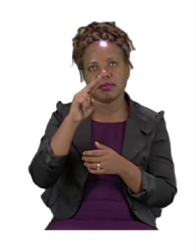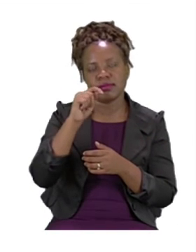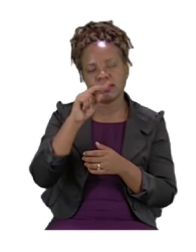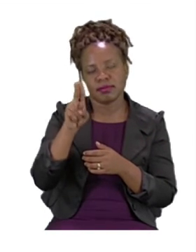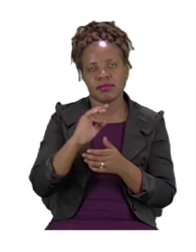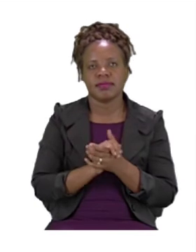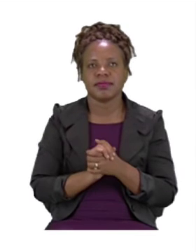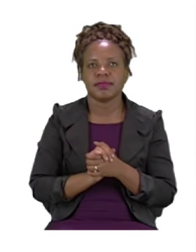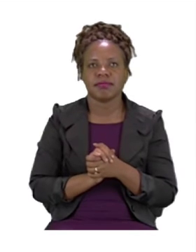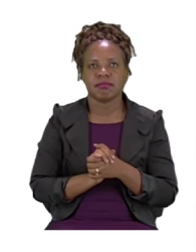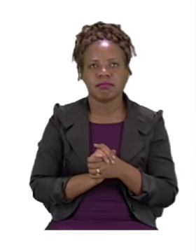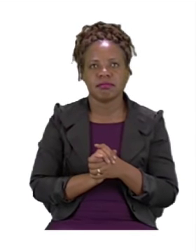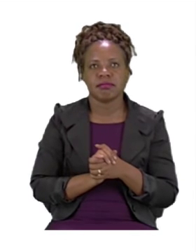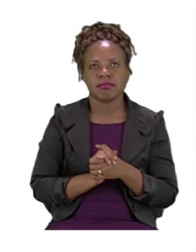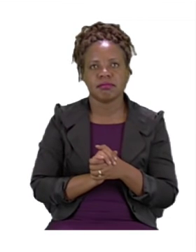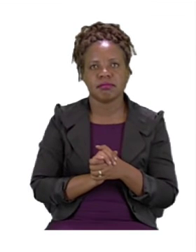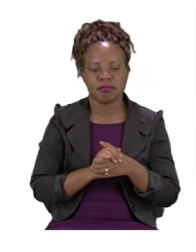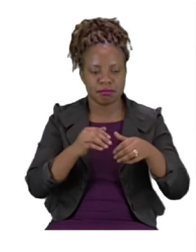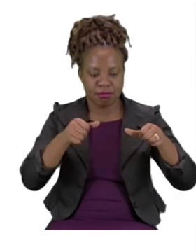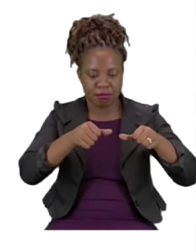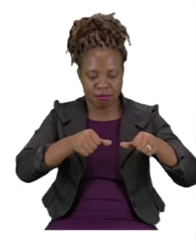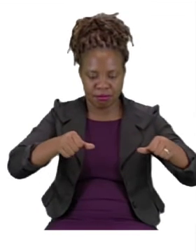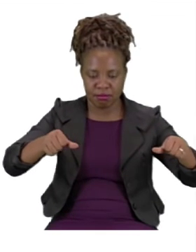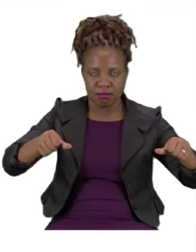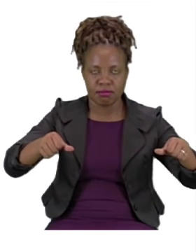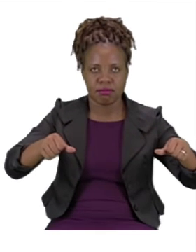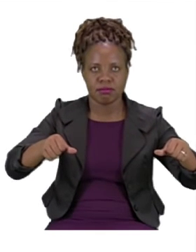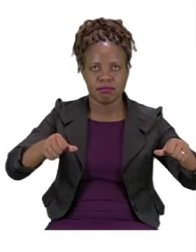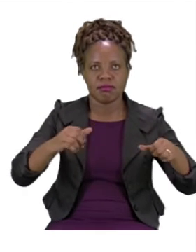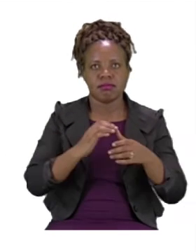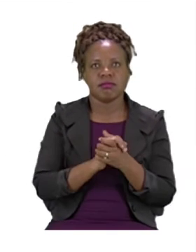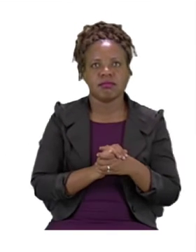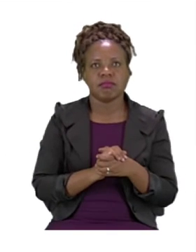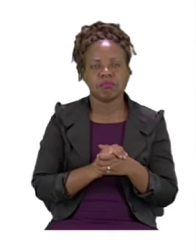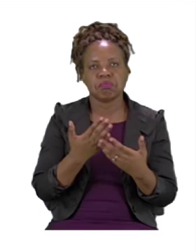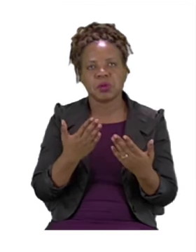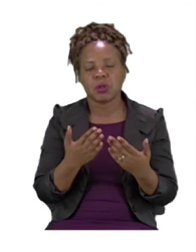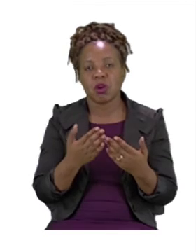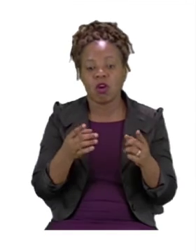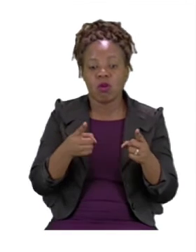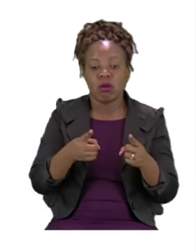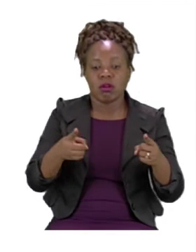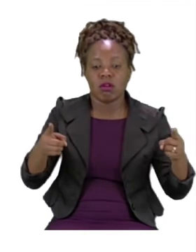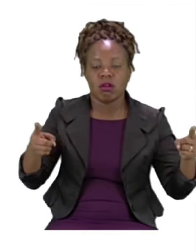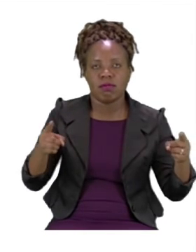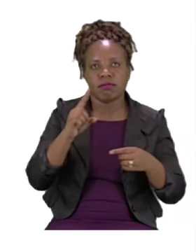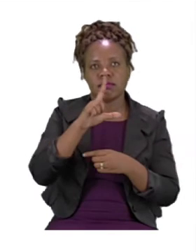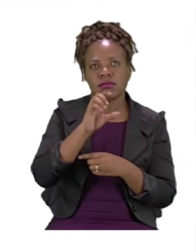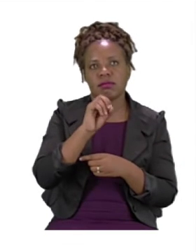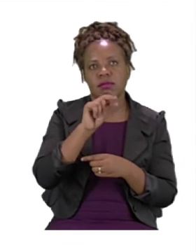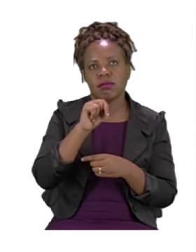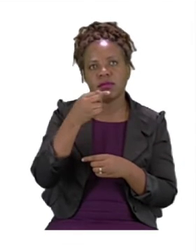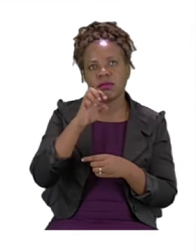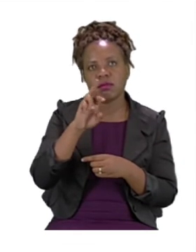length. Now, length in this case is either longer or shorter.